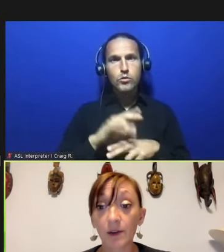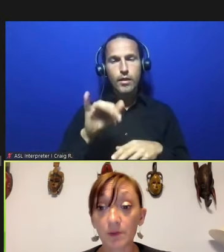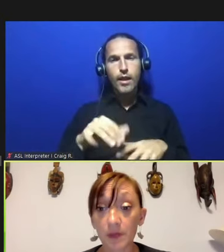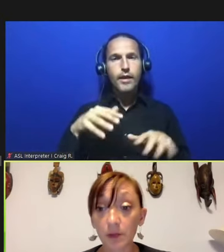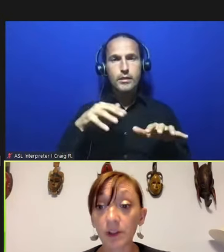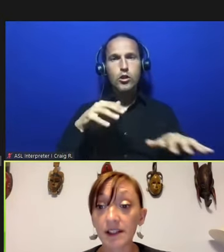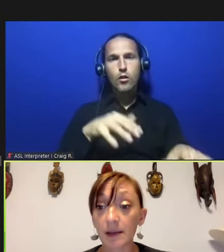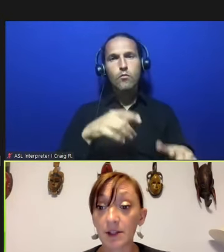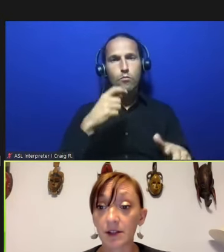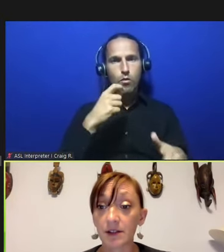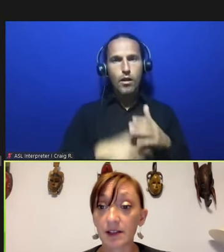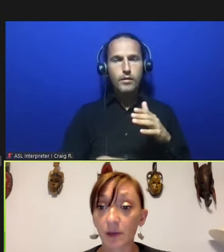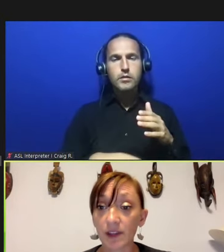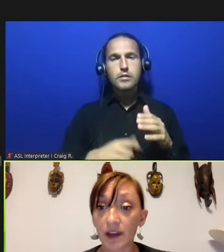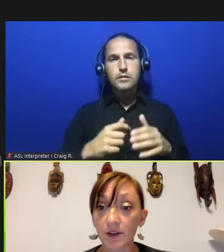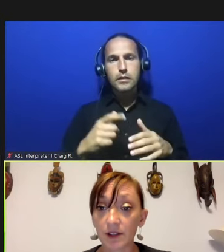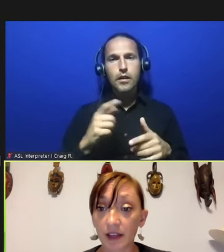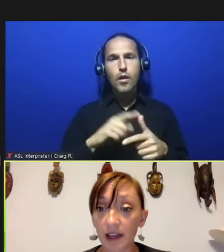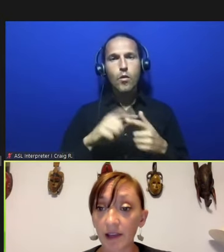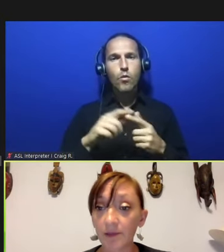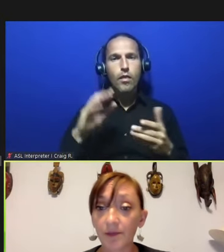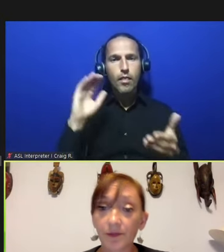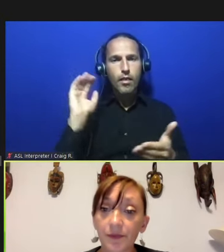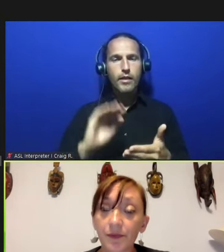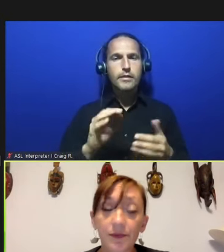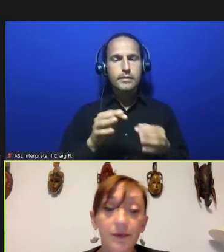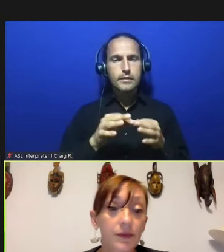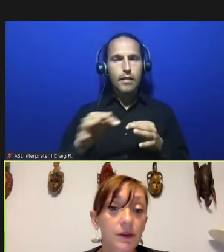now with minimal exceptions and without delay.